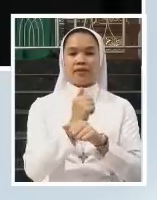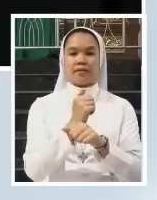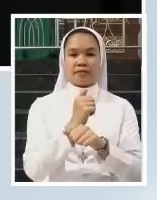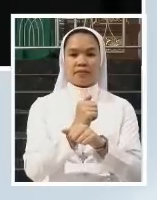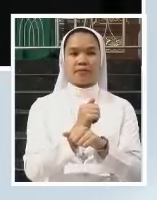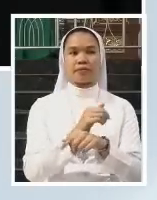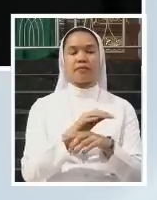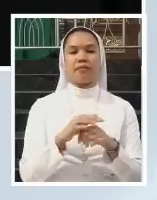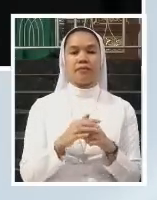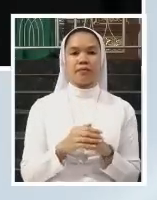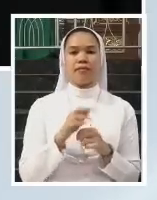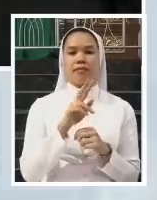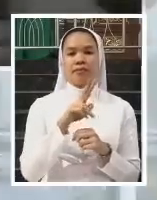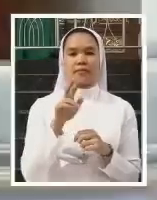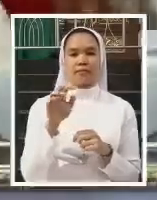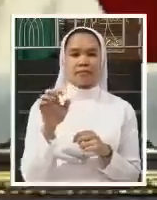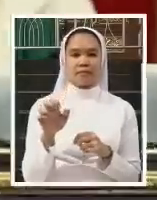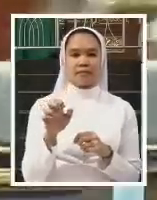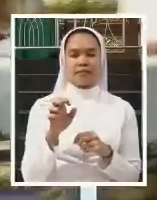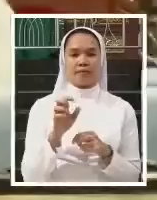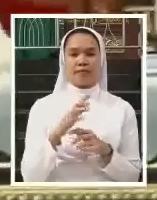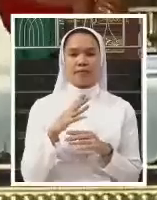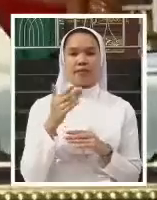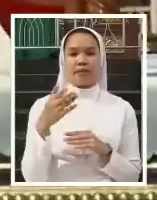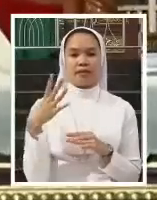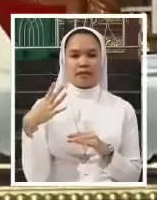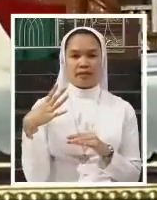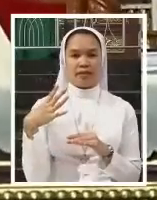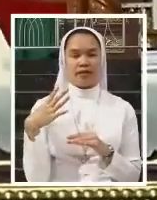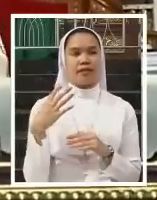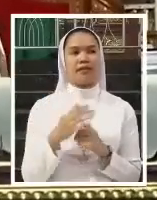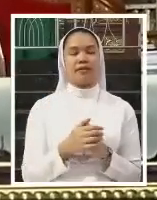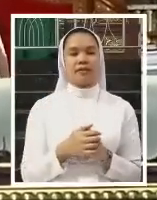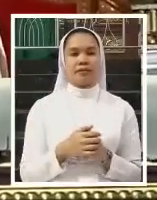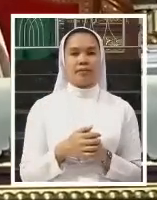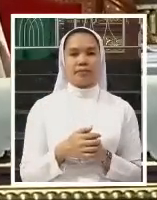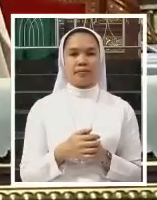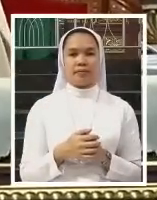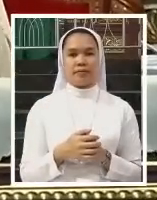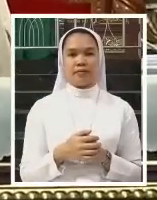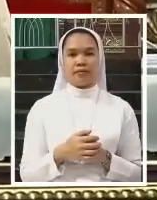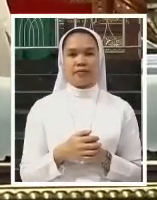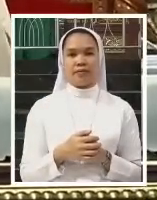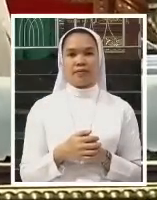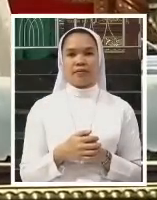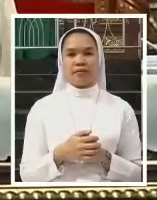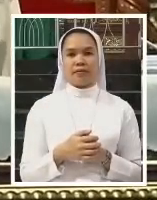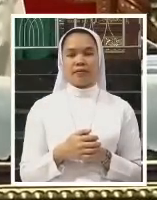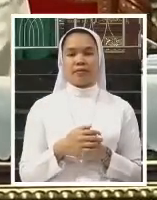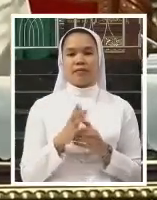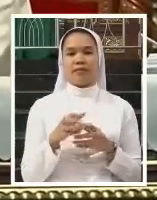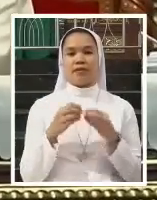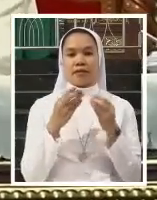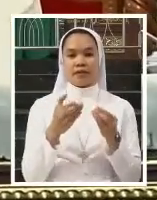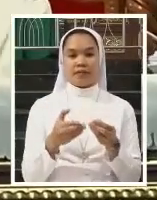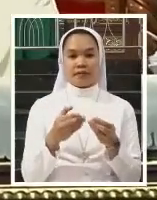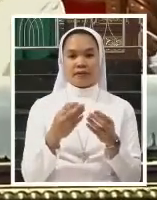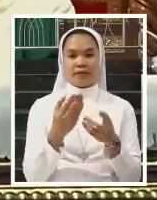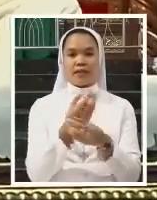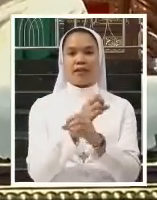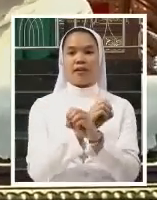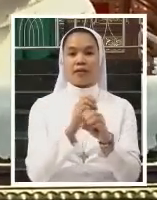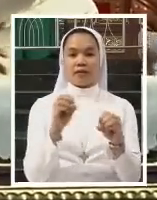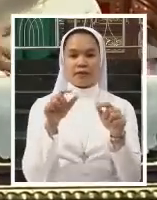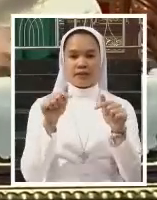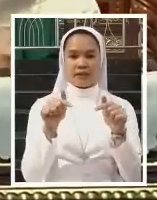3, 2023 and shall be valid until my revocation or my successor's revocation. Given at the Chancery, Pilgrim City of